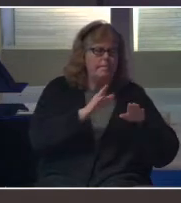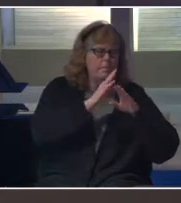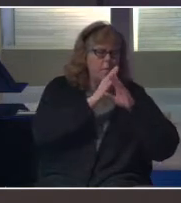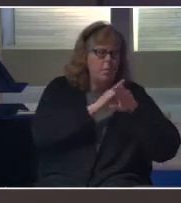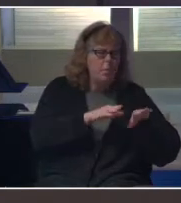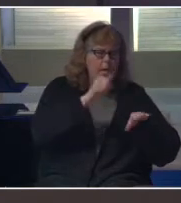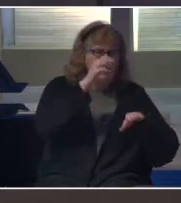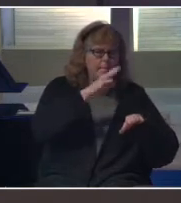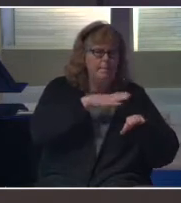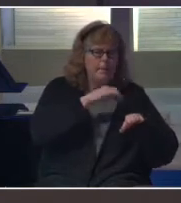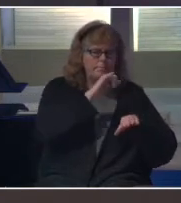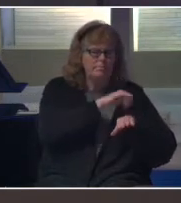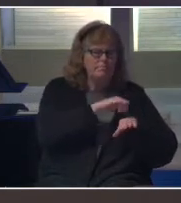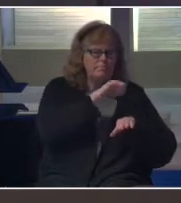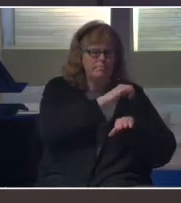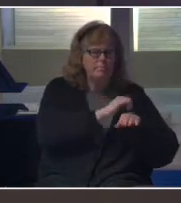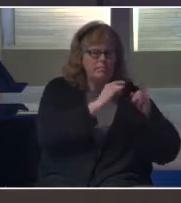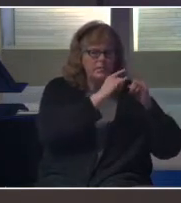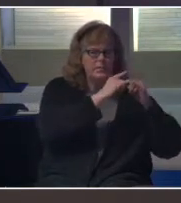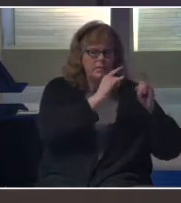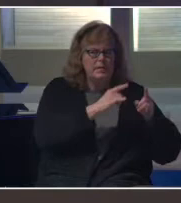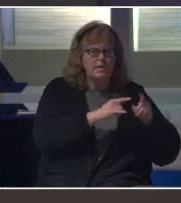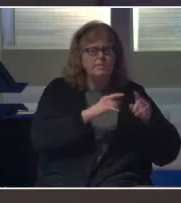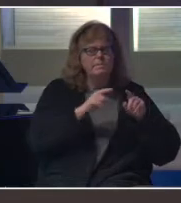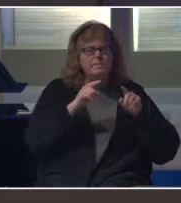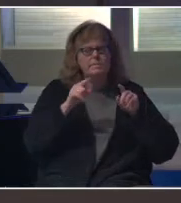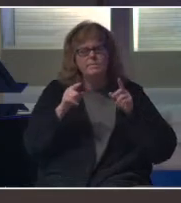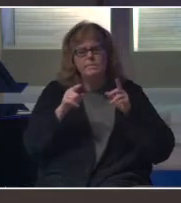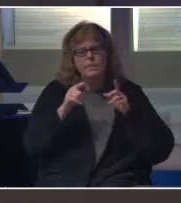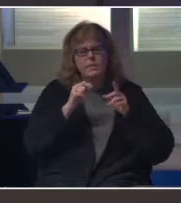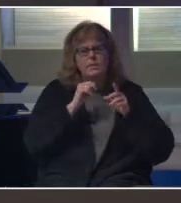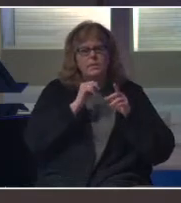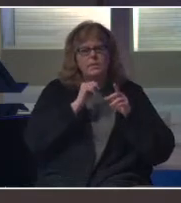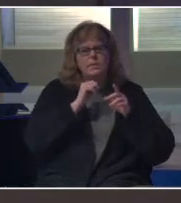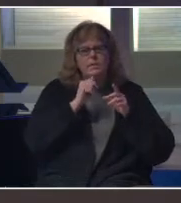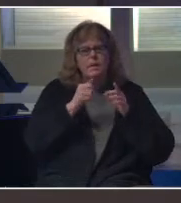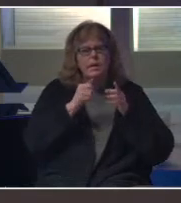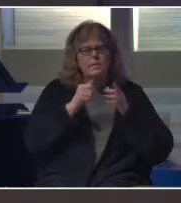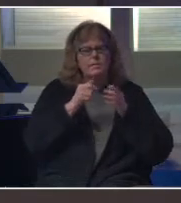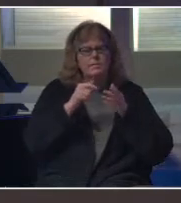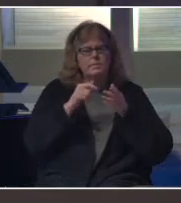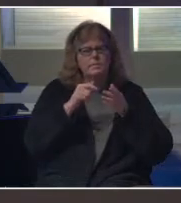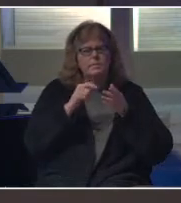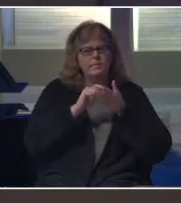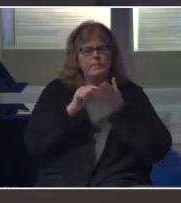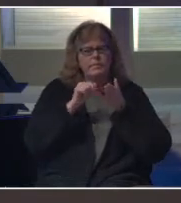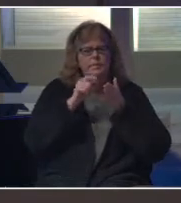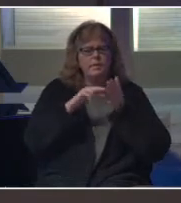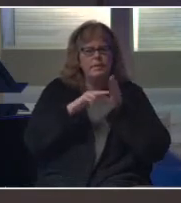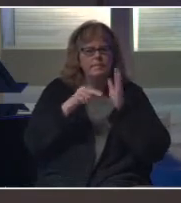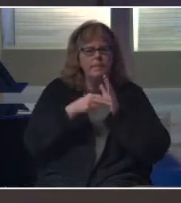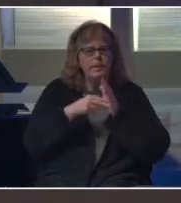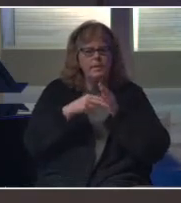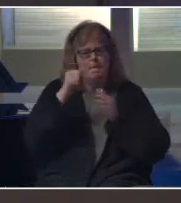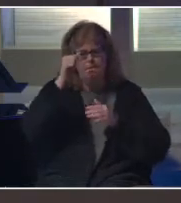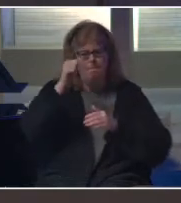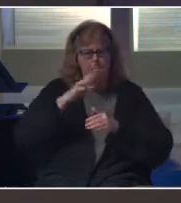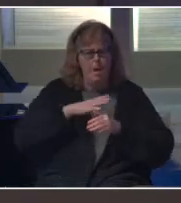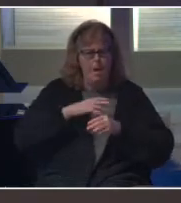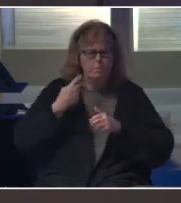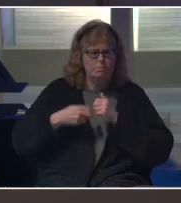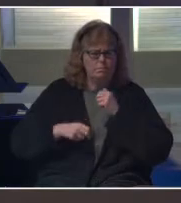man, staying among the tents. The point of this verse is not to infer that being a manly